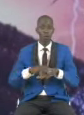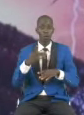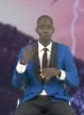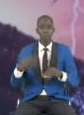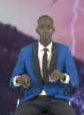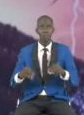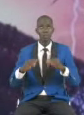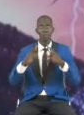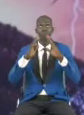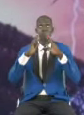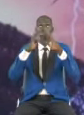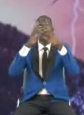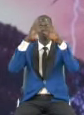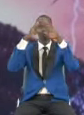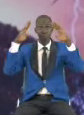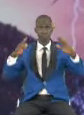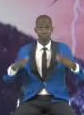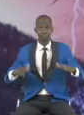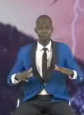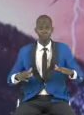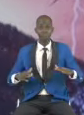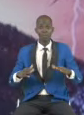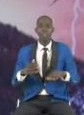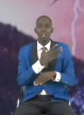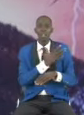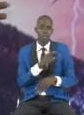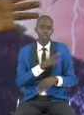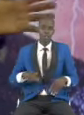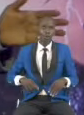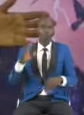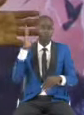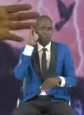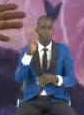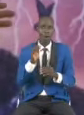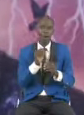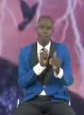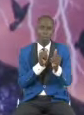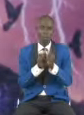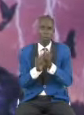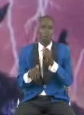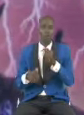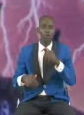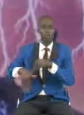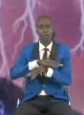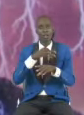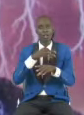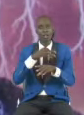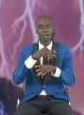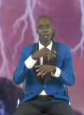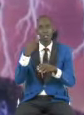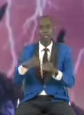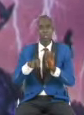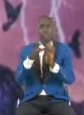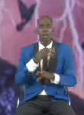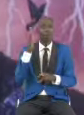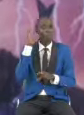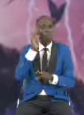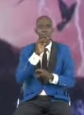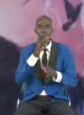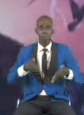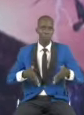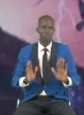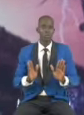side posts, the Lord will pass over the door and will not suffer, will not permit,